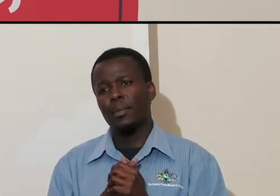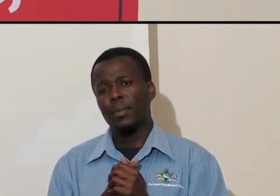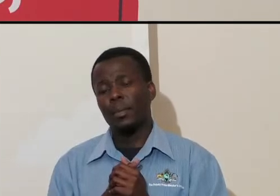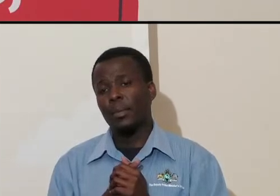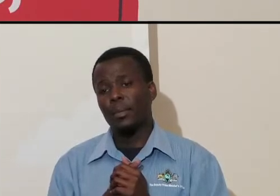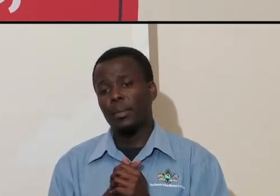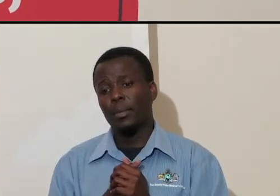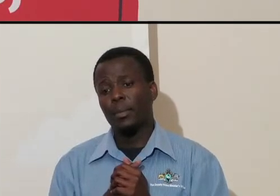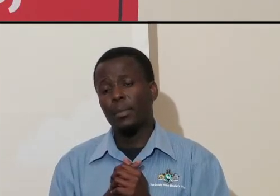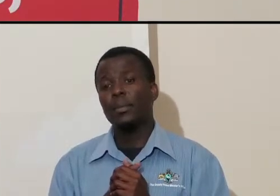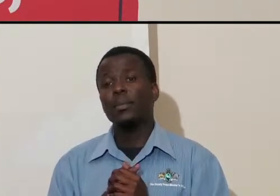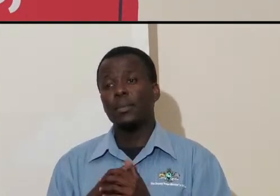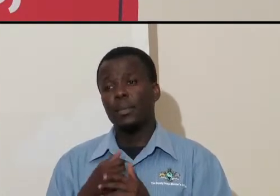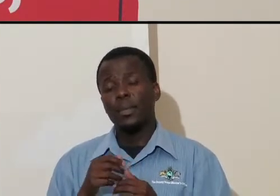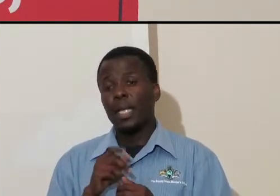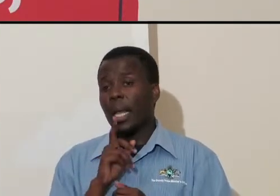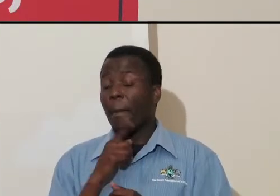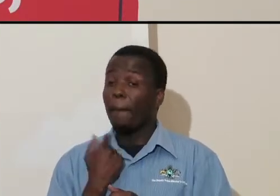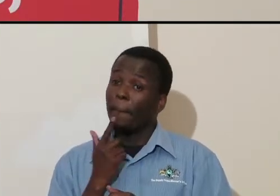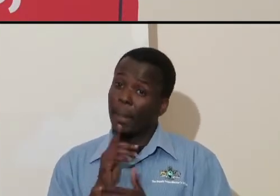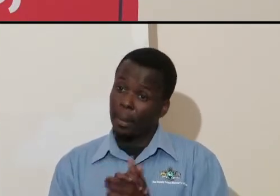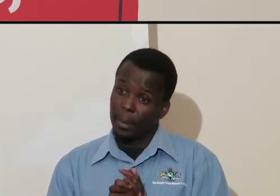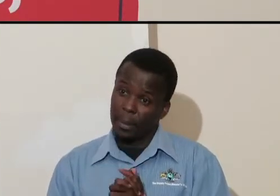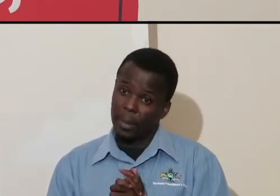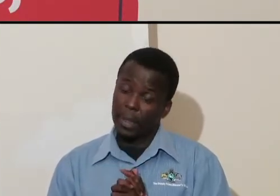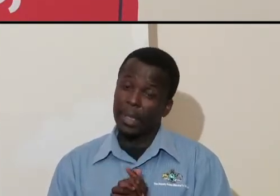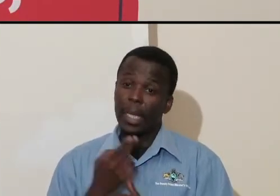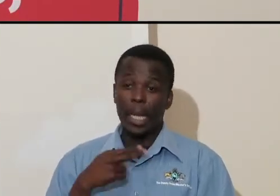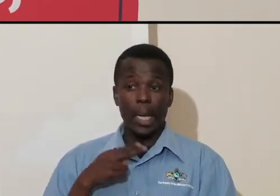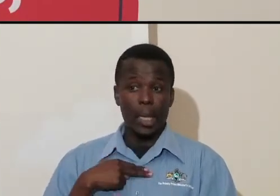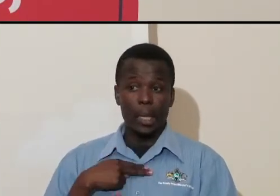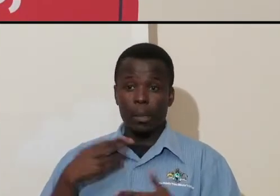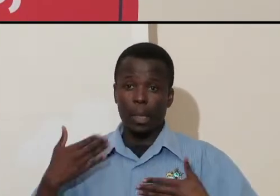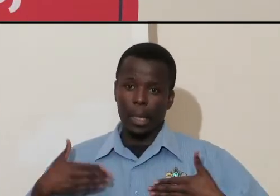However, we are grateful